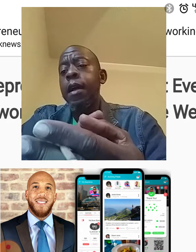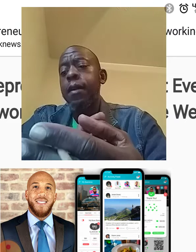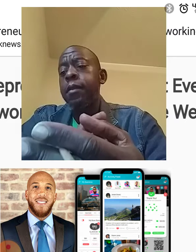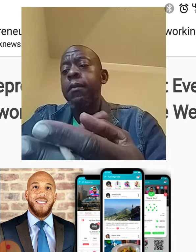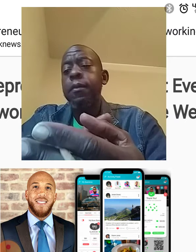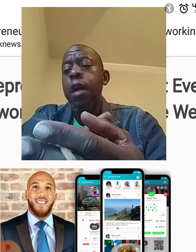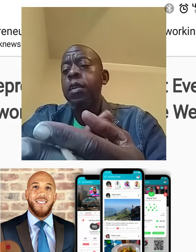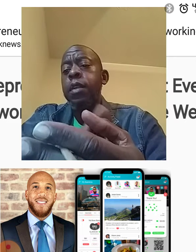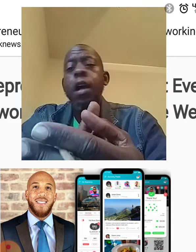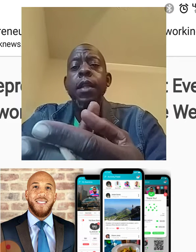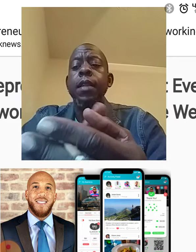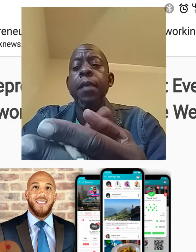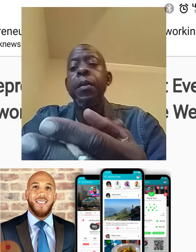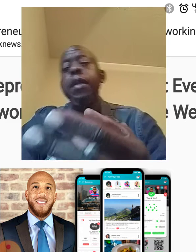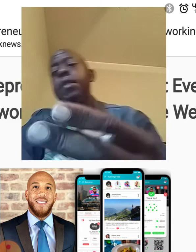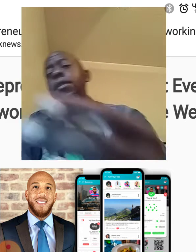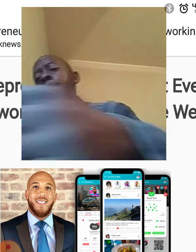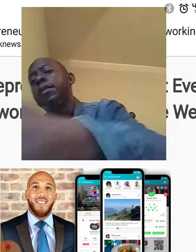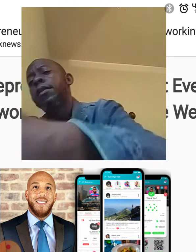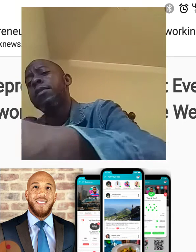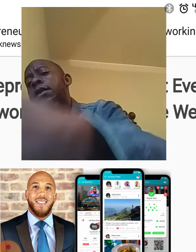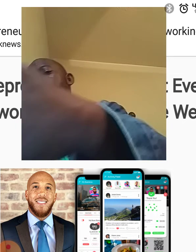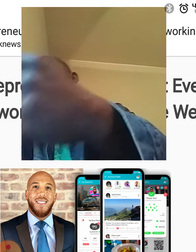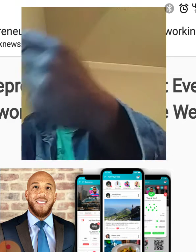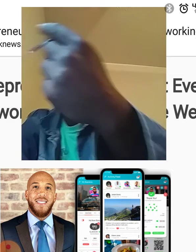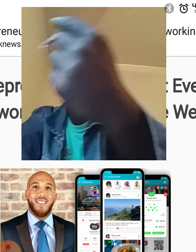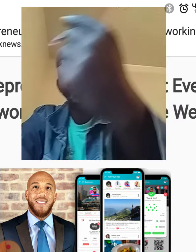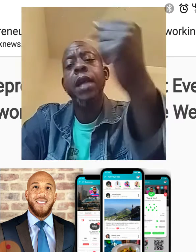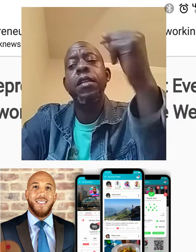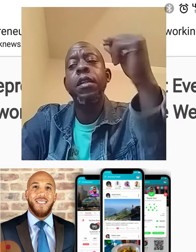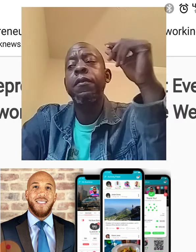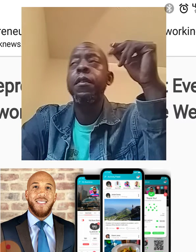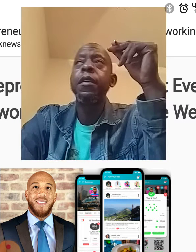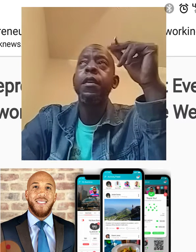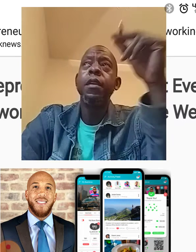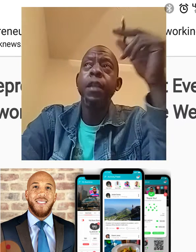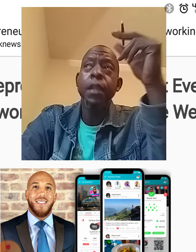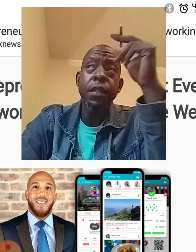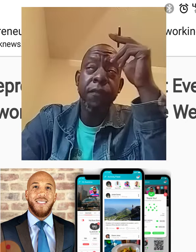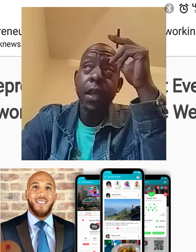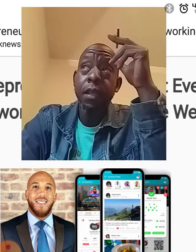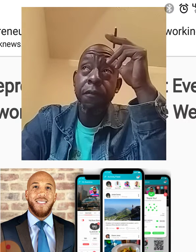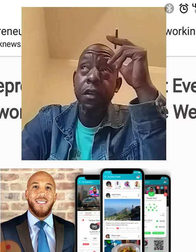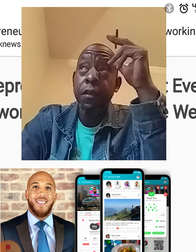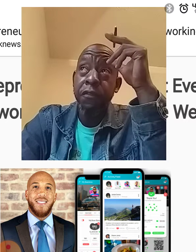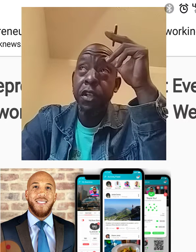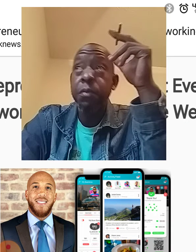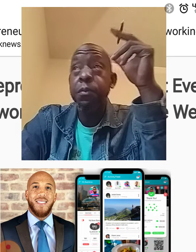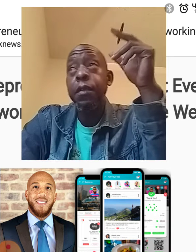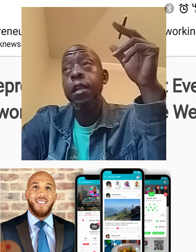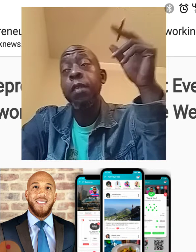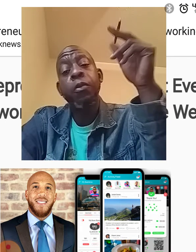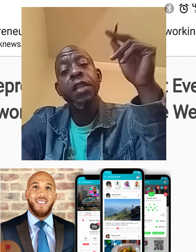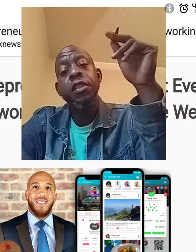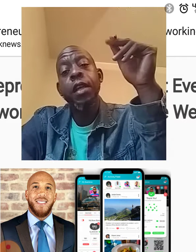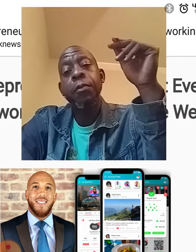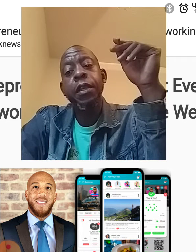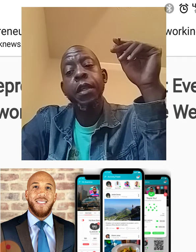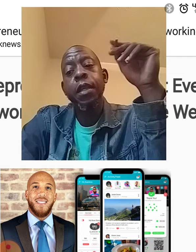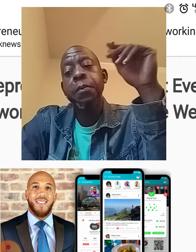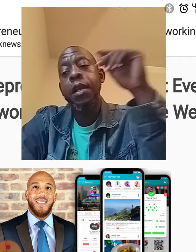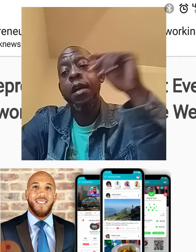all in all, I think Bean is a good thing, and it's a positive in this fight for freedom and liberation